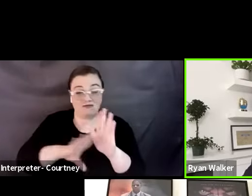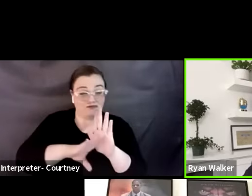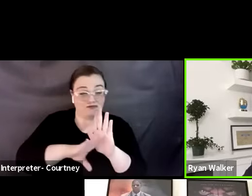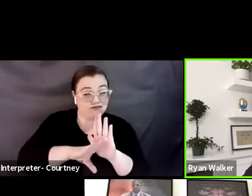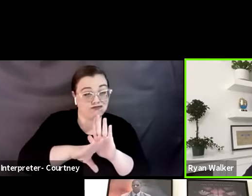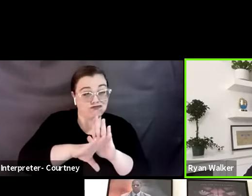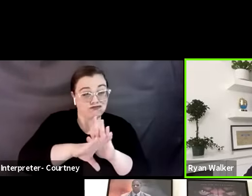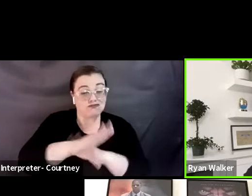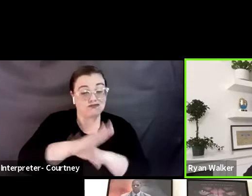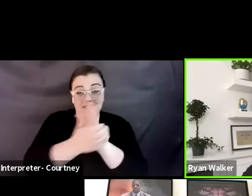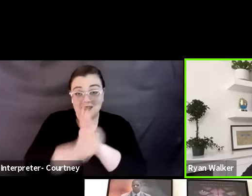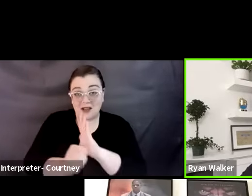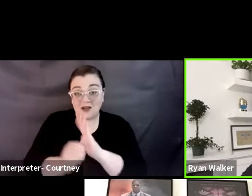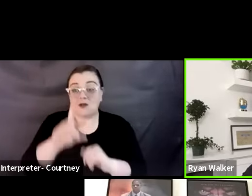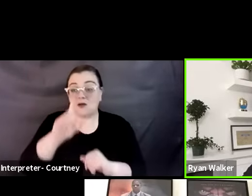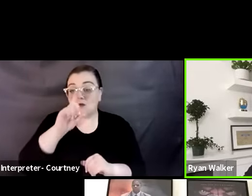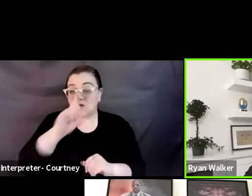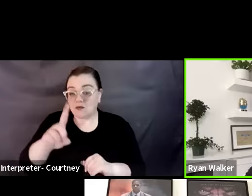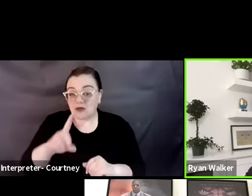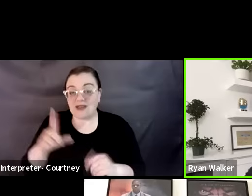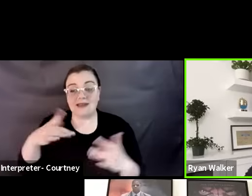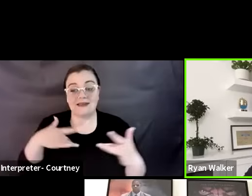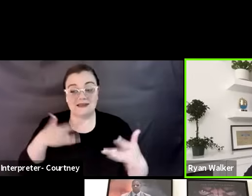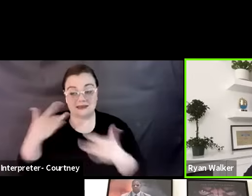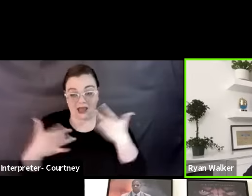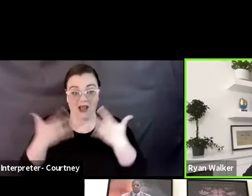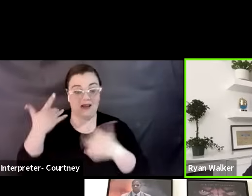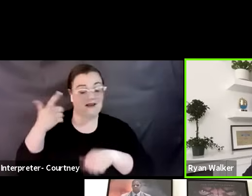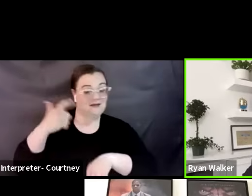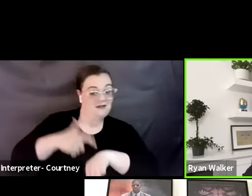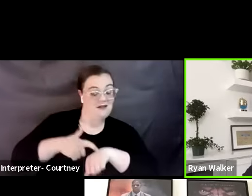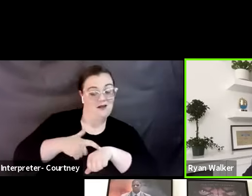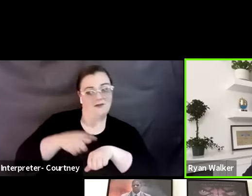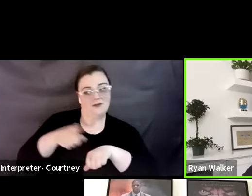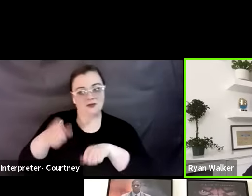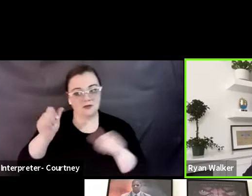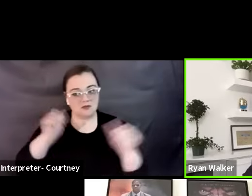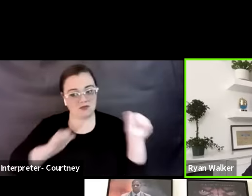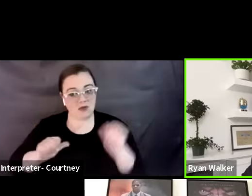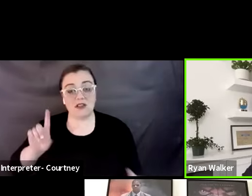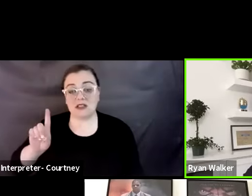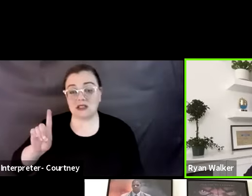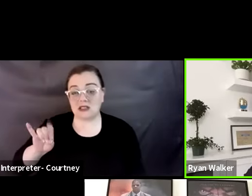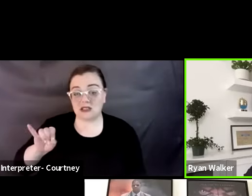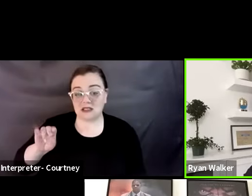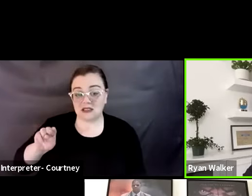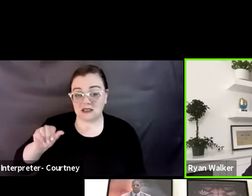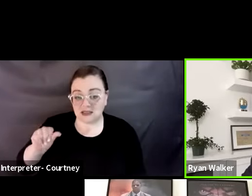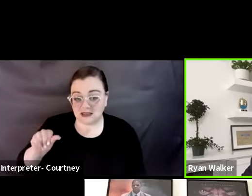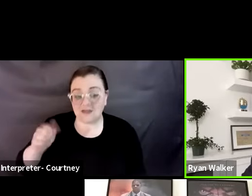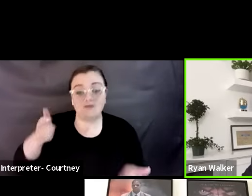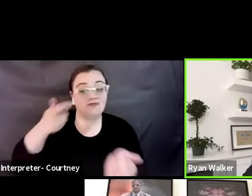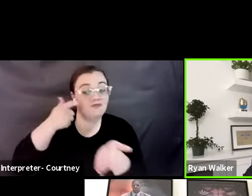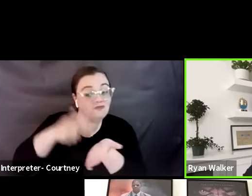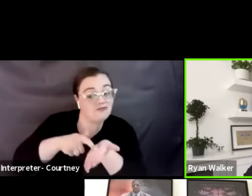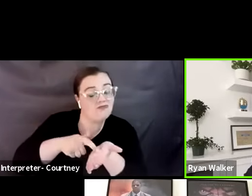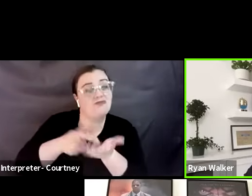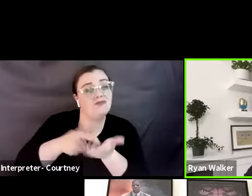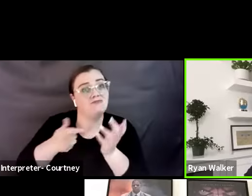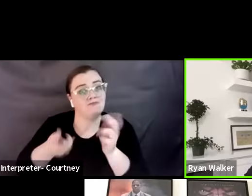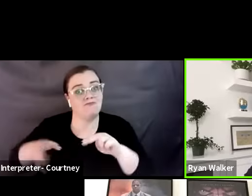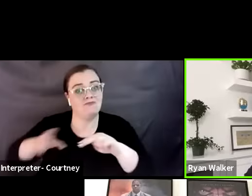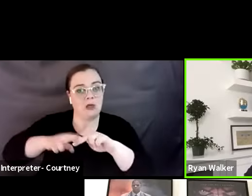have their own audience now. It's a really exciting time to be a performer. Dina, are you noticing a rise in inquiries from